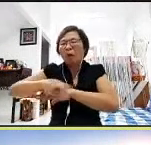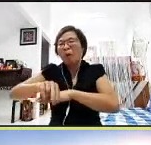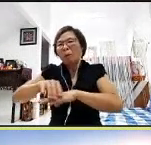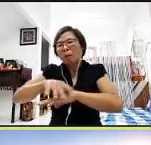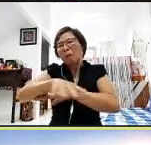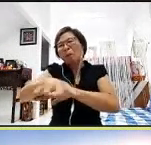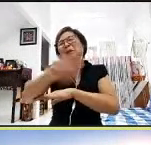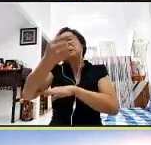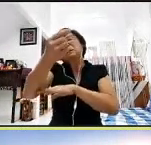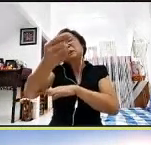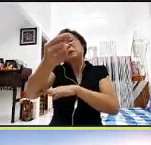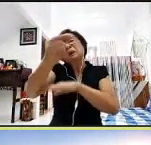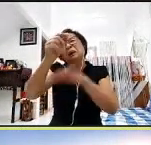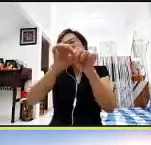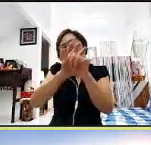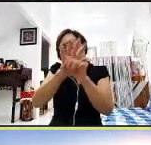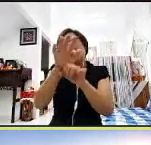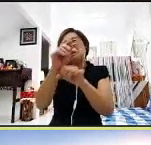mild COVID.